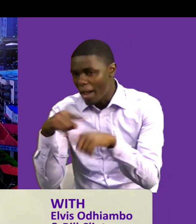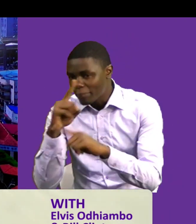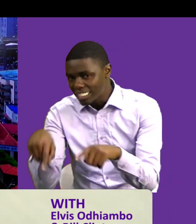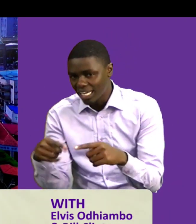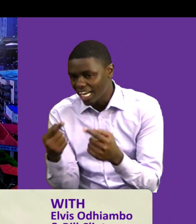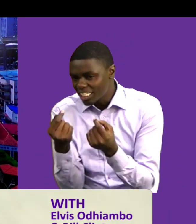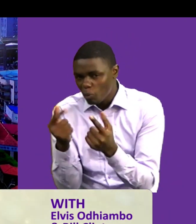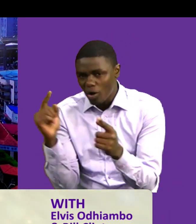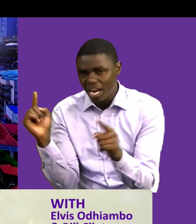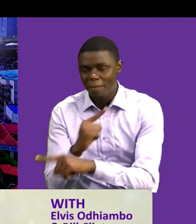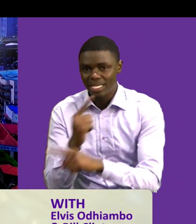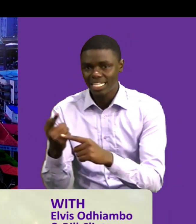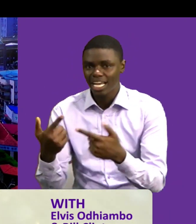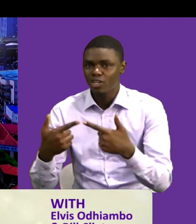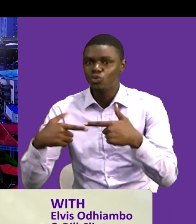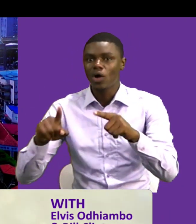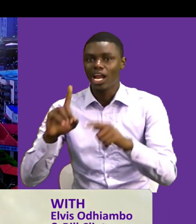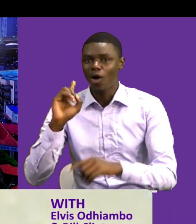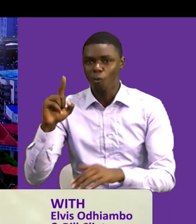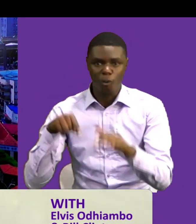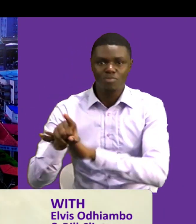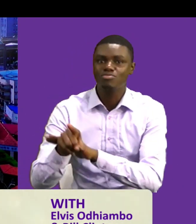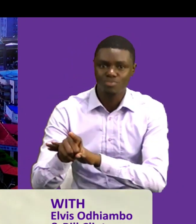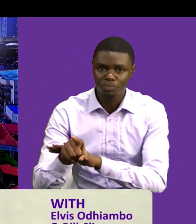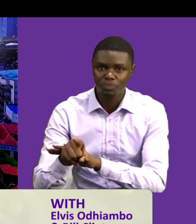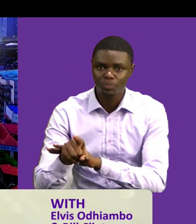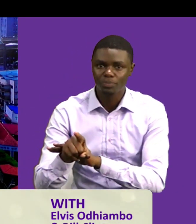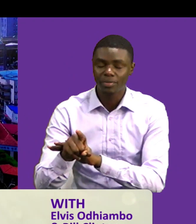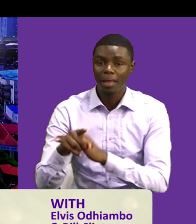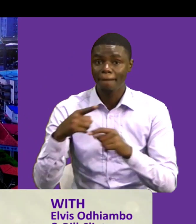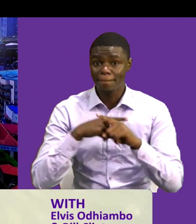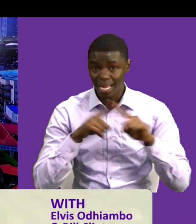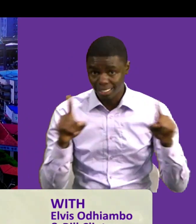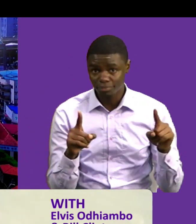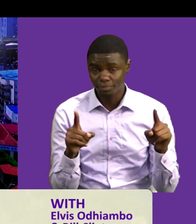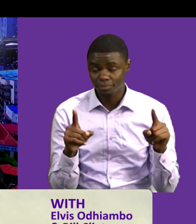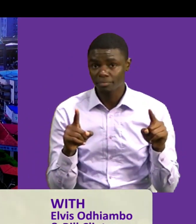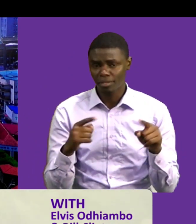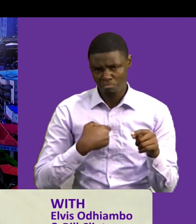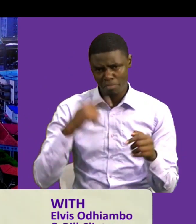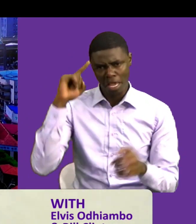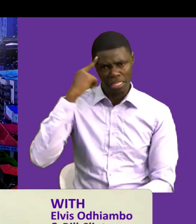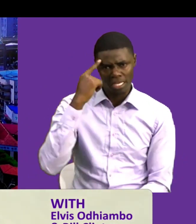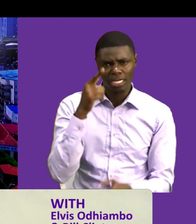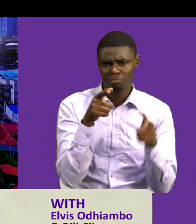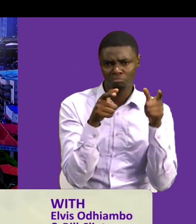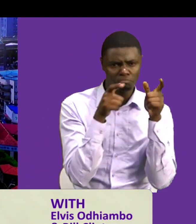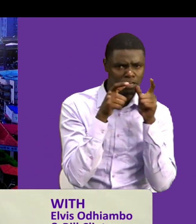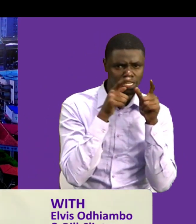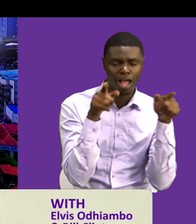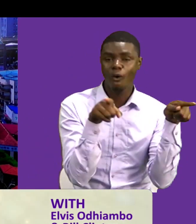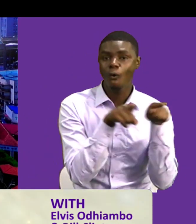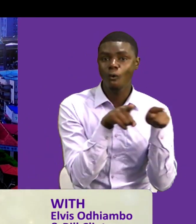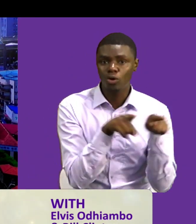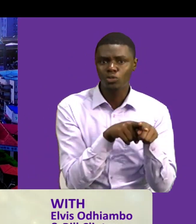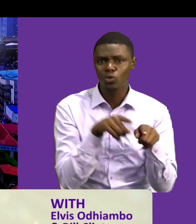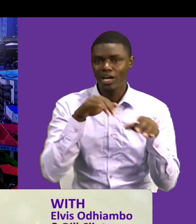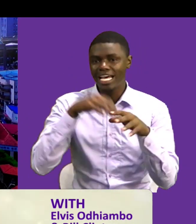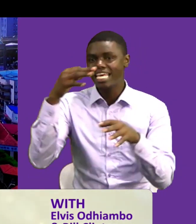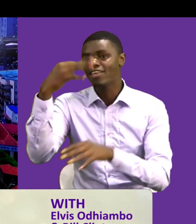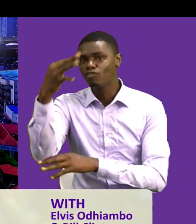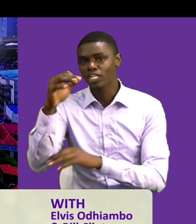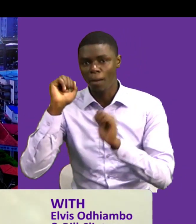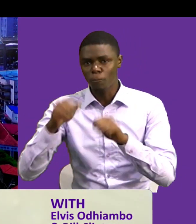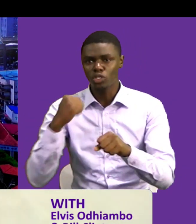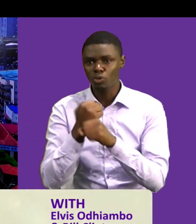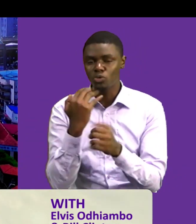just a small mistake to allowing 1 goal. But I think Tusker also in the future